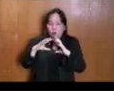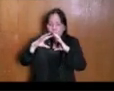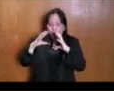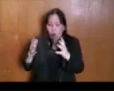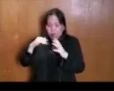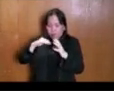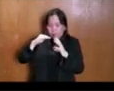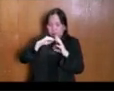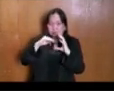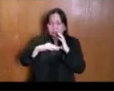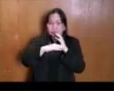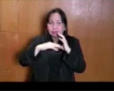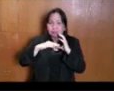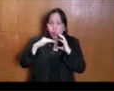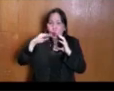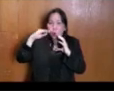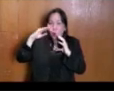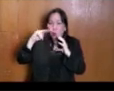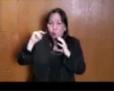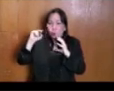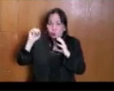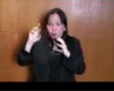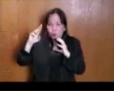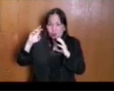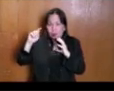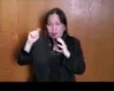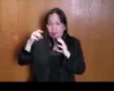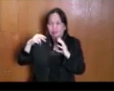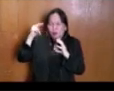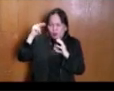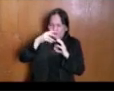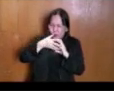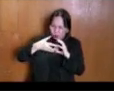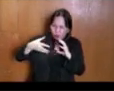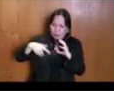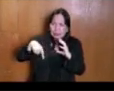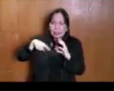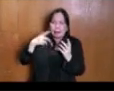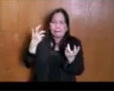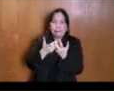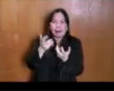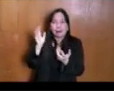lead to biased models or systems that are optimized for certain regions.